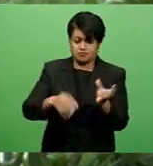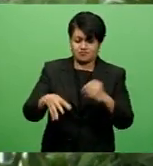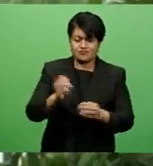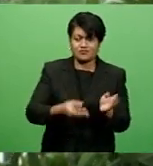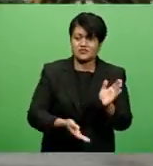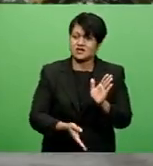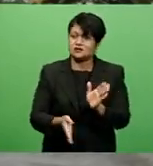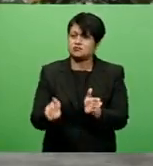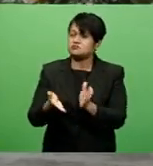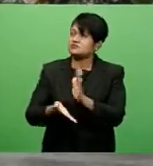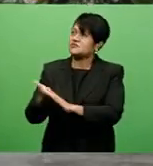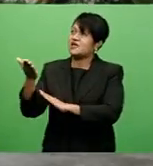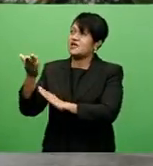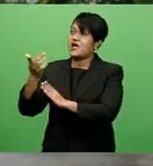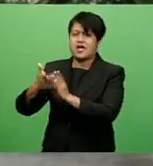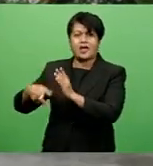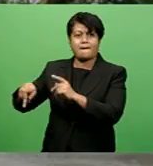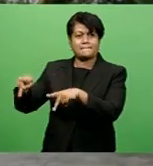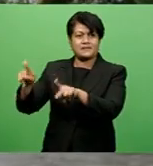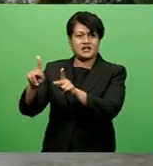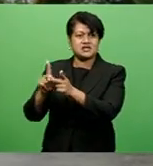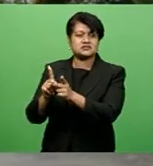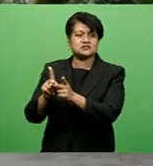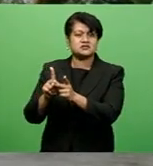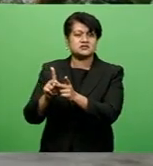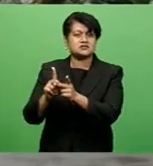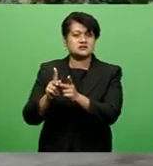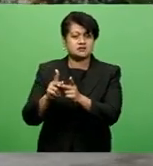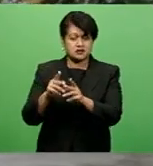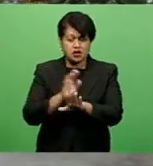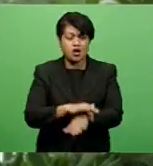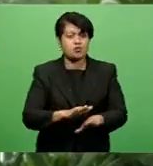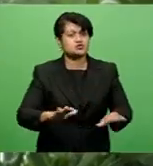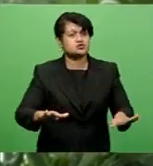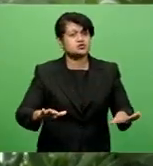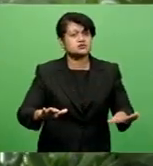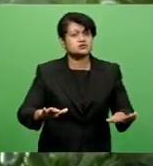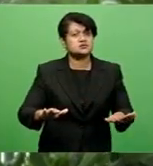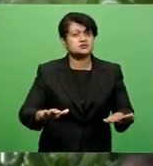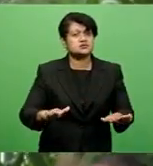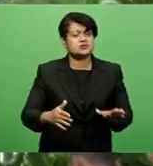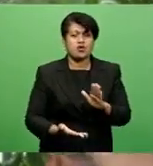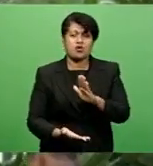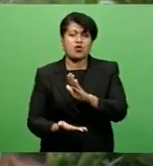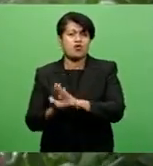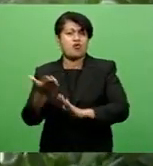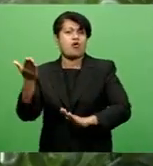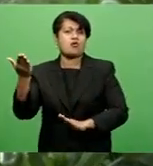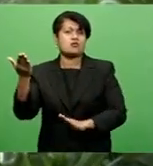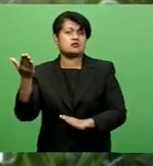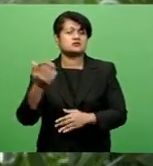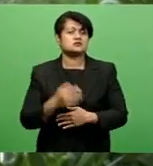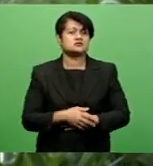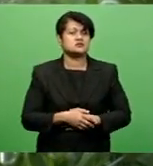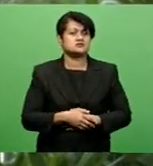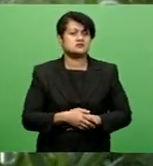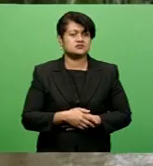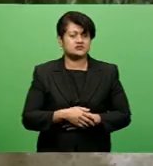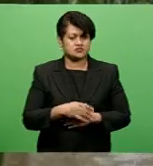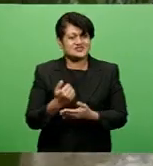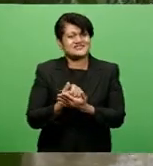up and trying to put them higher. And our kids have gone to a safe